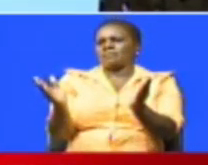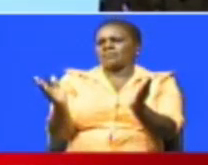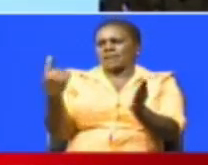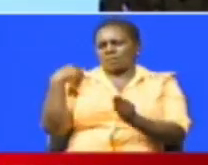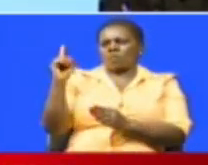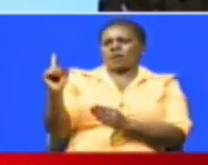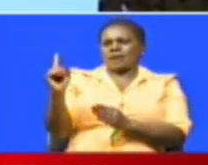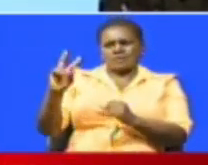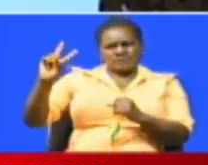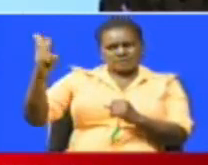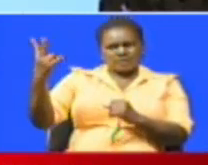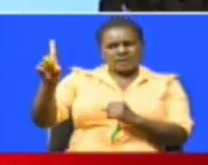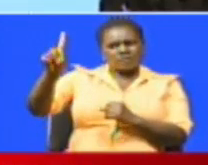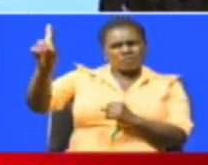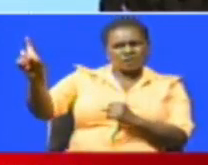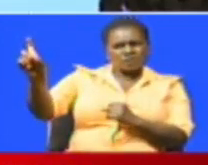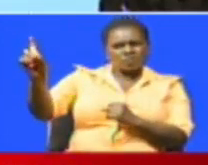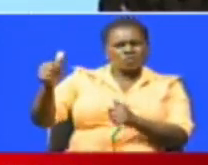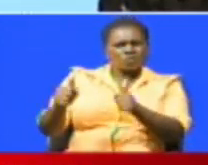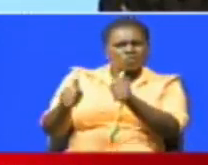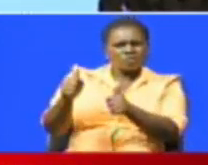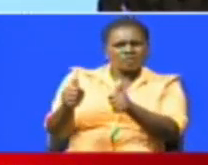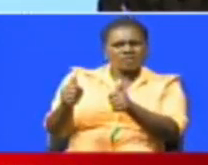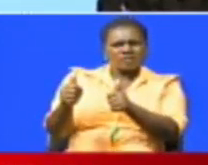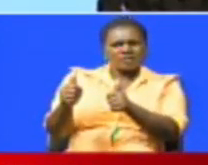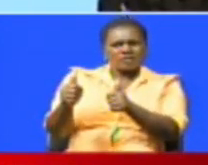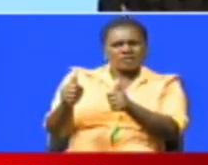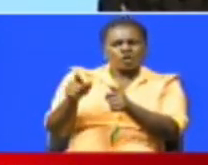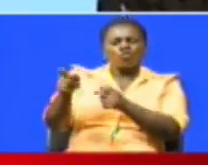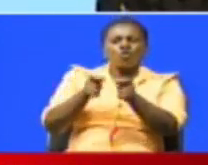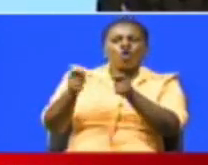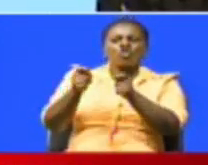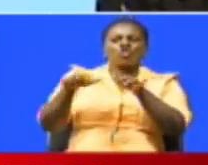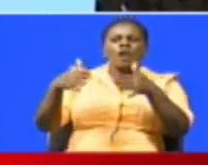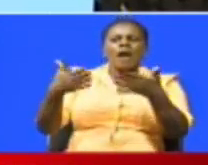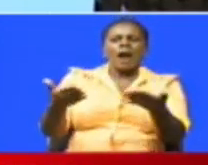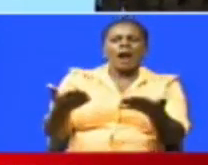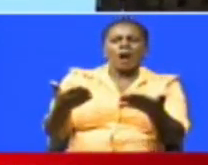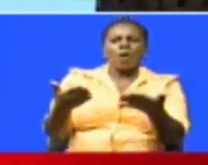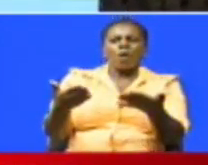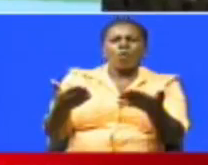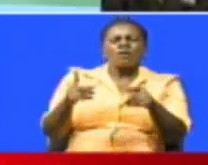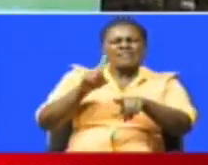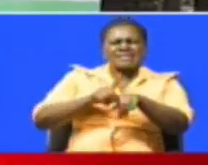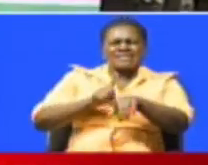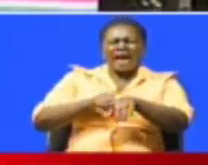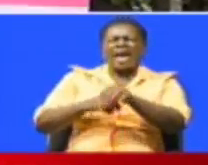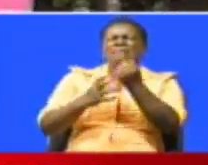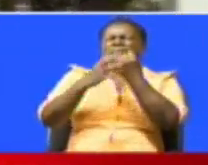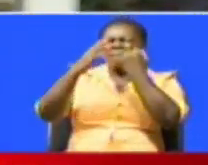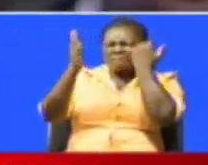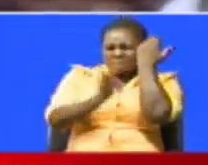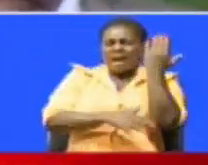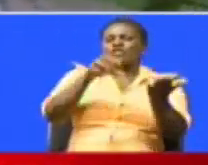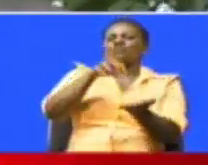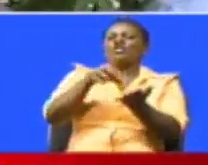one. The second question would be, what measures are you going to take when worst comes to us, and especially for the